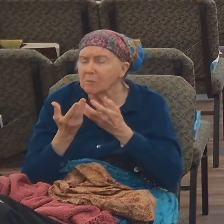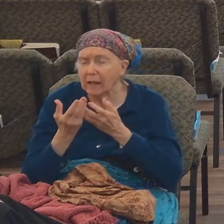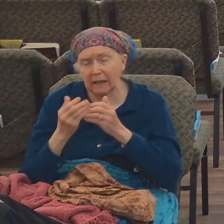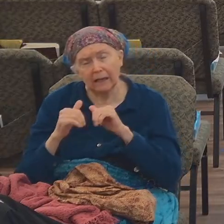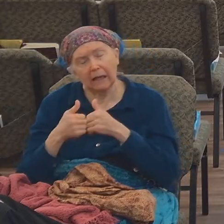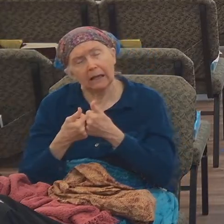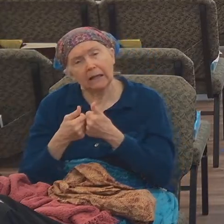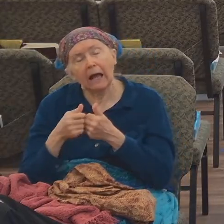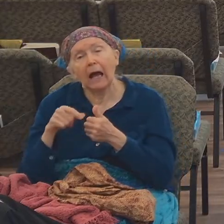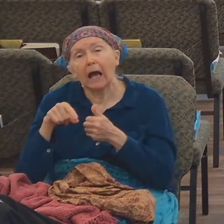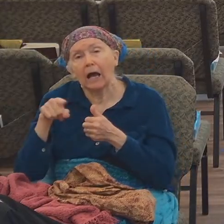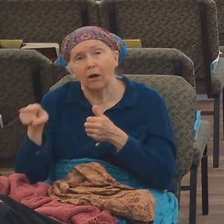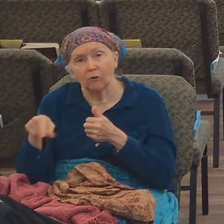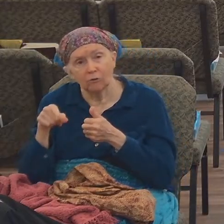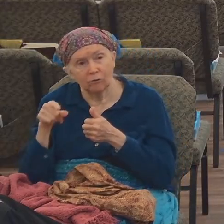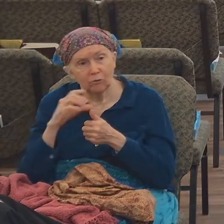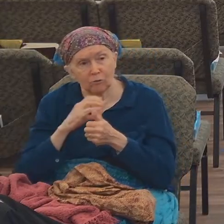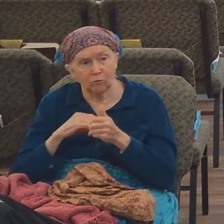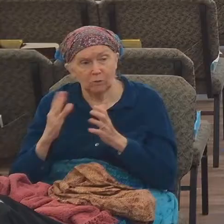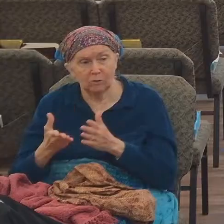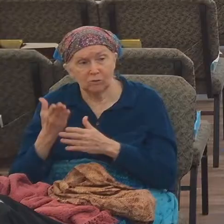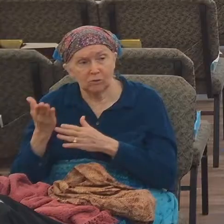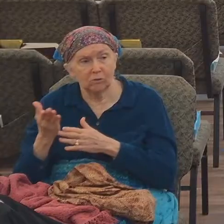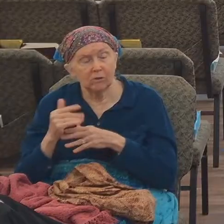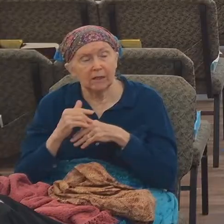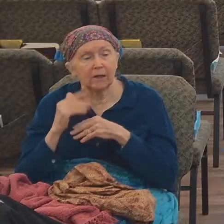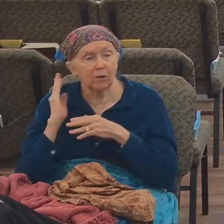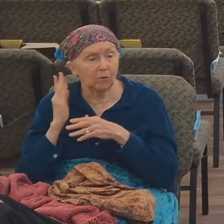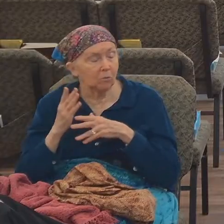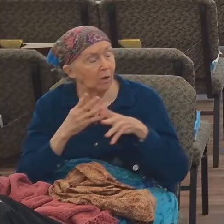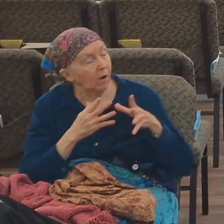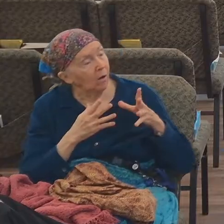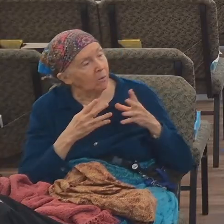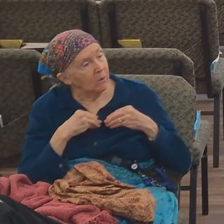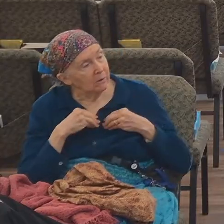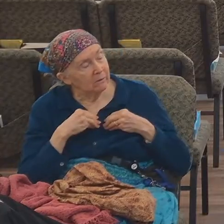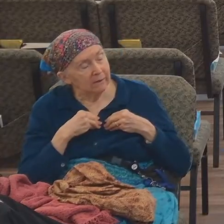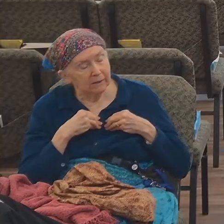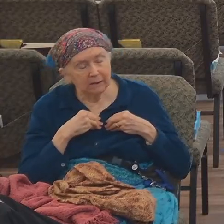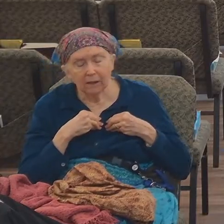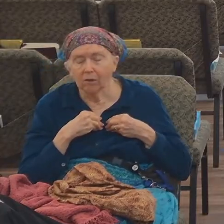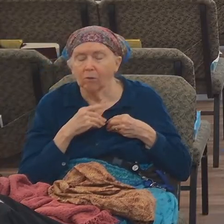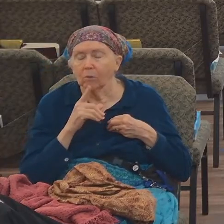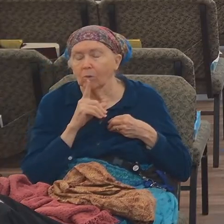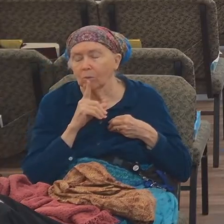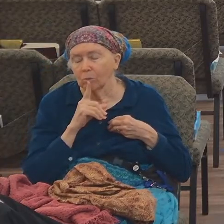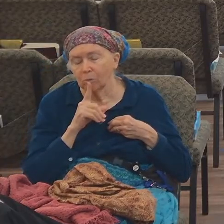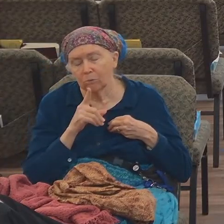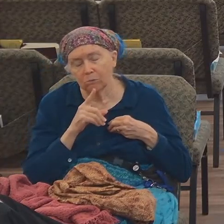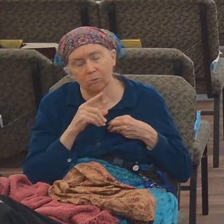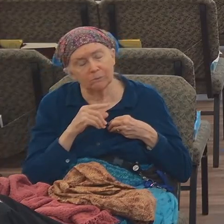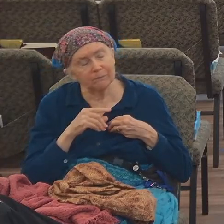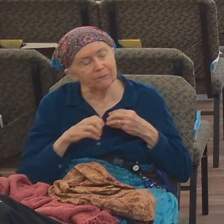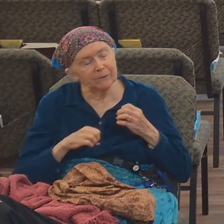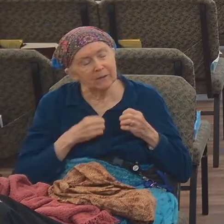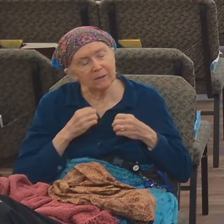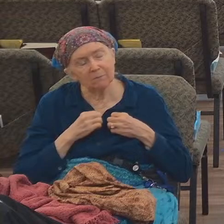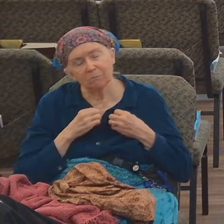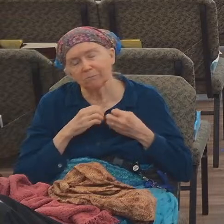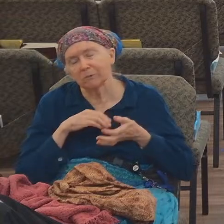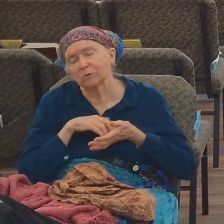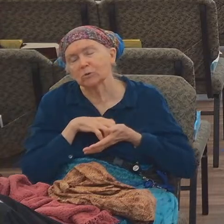it. Okay, and how it would be helpful, how it would be beneficial to them. Right? It's emotional vulnerability here. You see